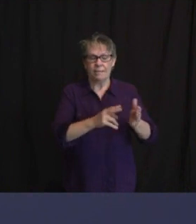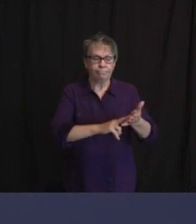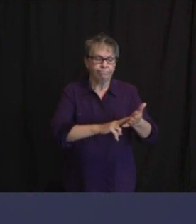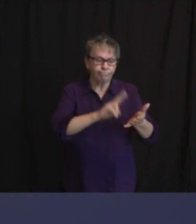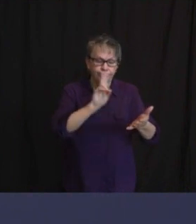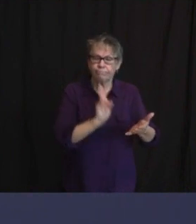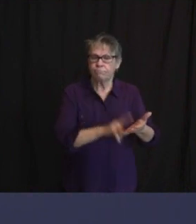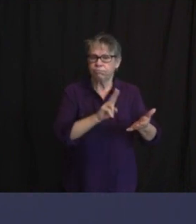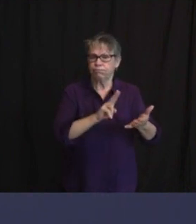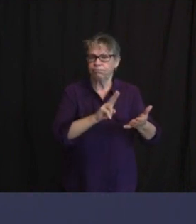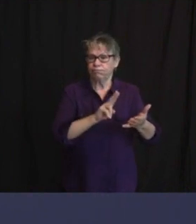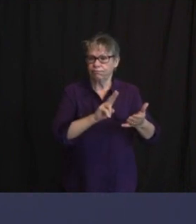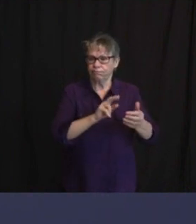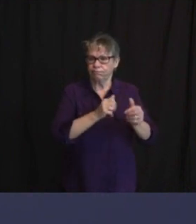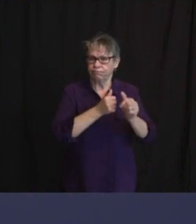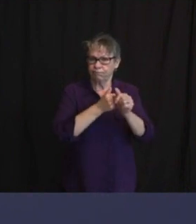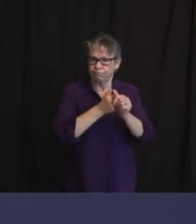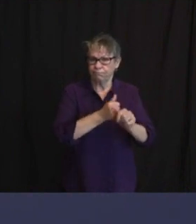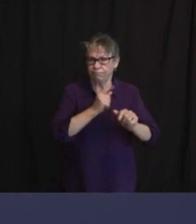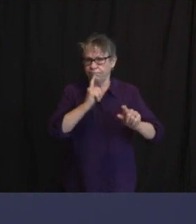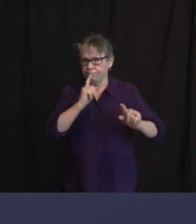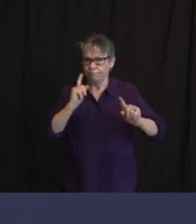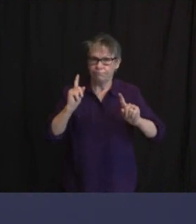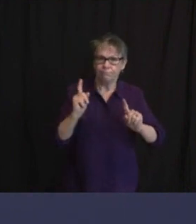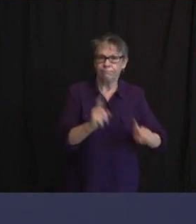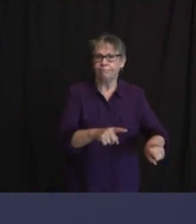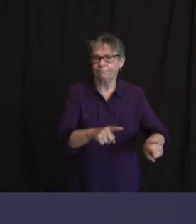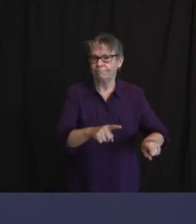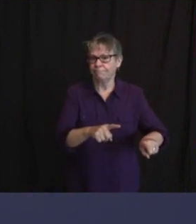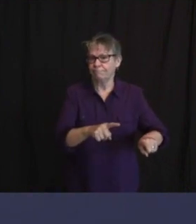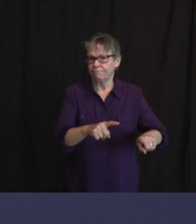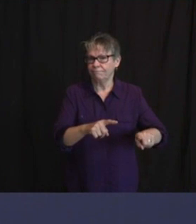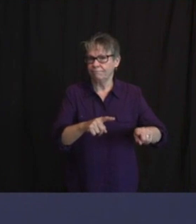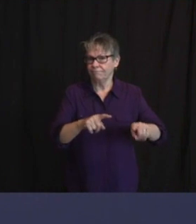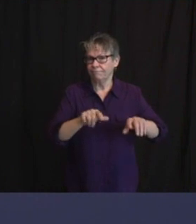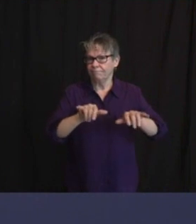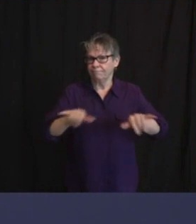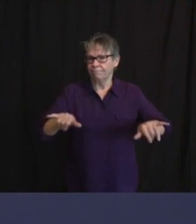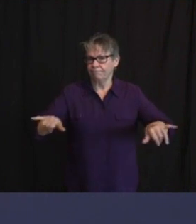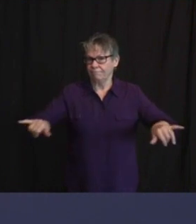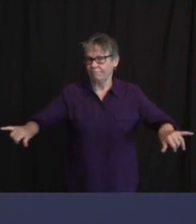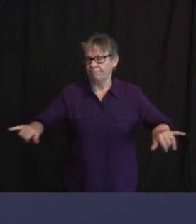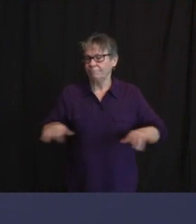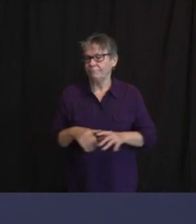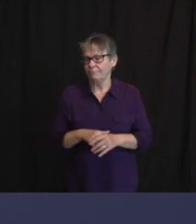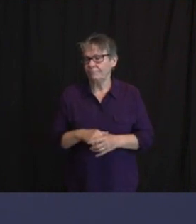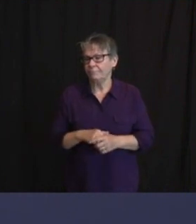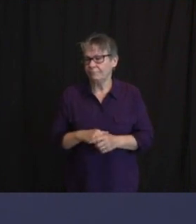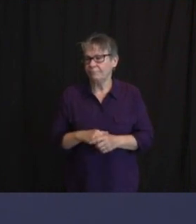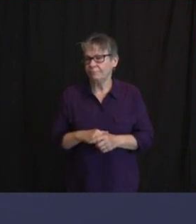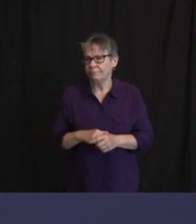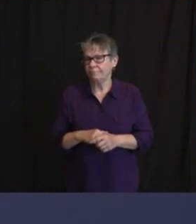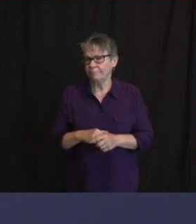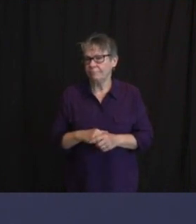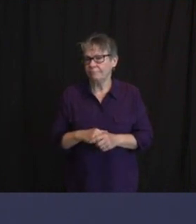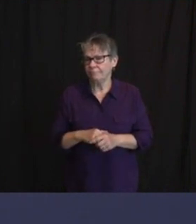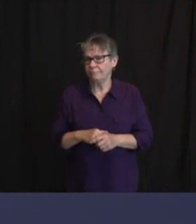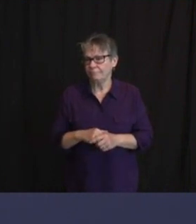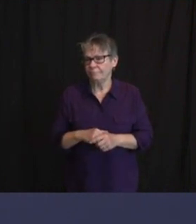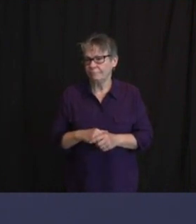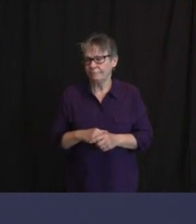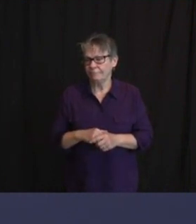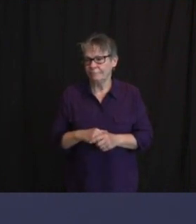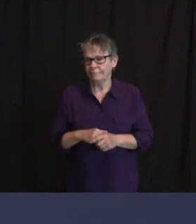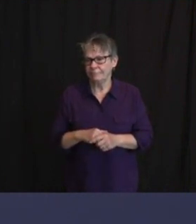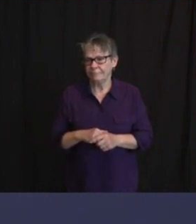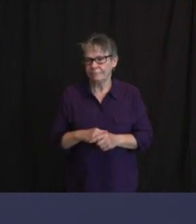and again, Judy will come in and correct and amplify the record here, in the first number of weeks, this